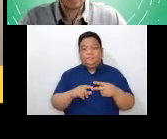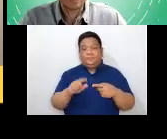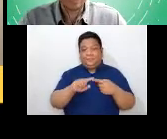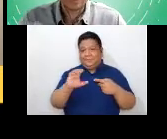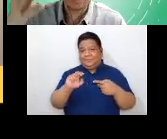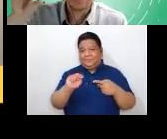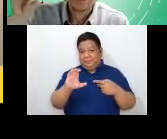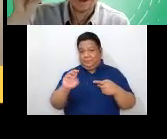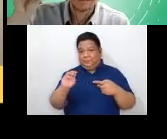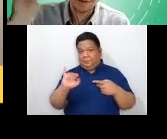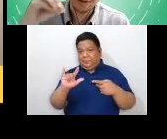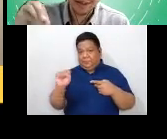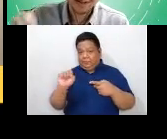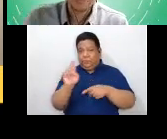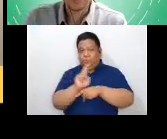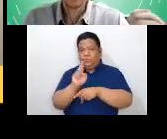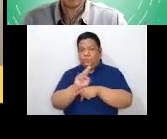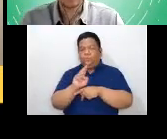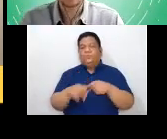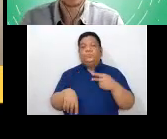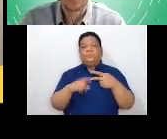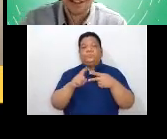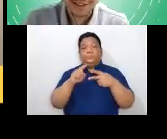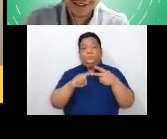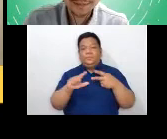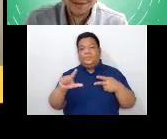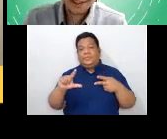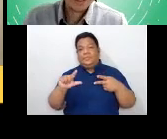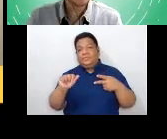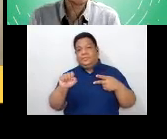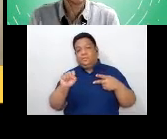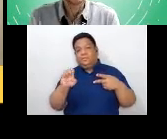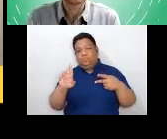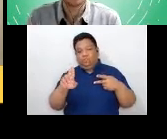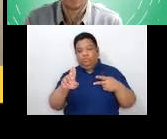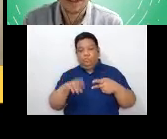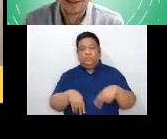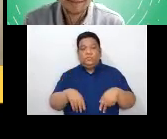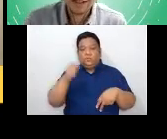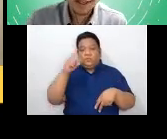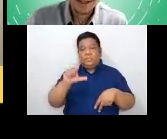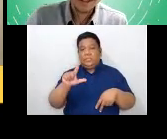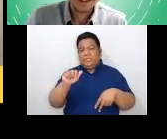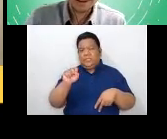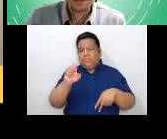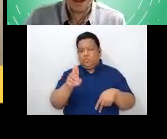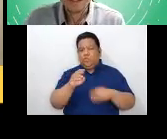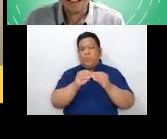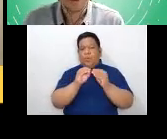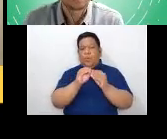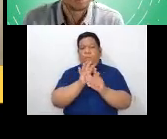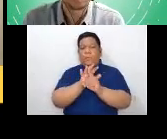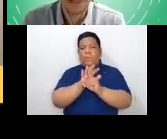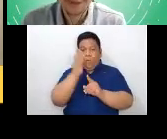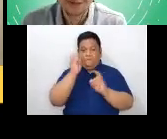Which uses a tool bit. Now we also have laser cutters. So I think laser cutters are quite popular because they are fast,